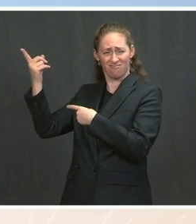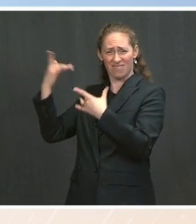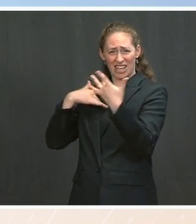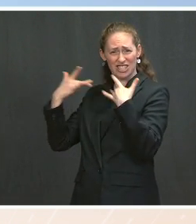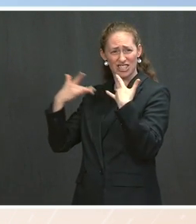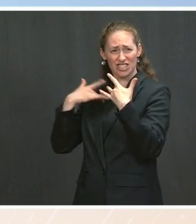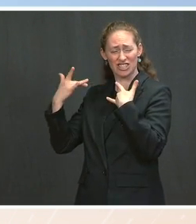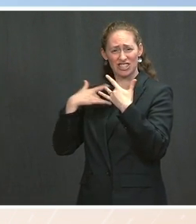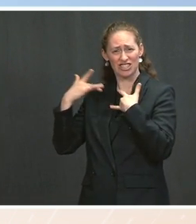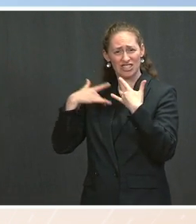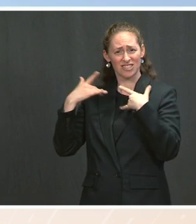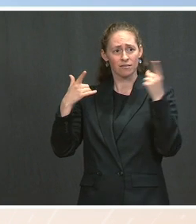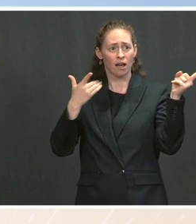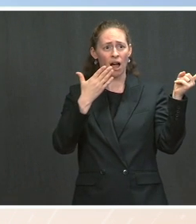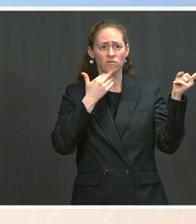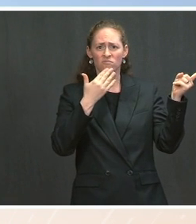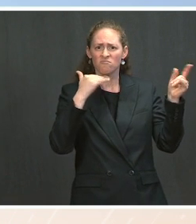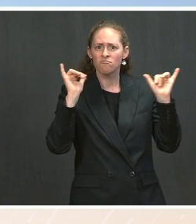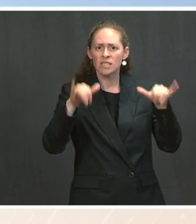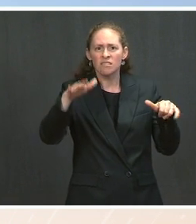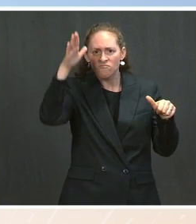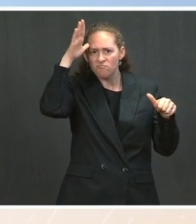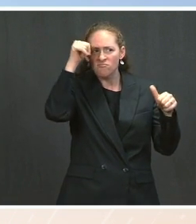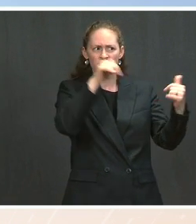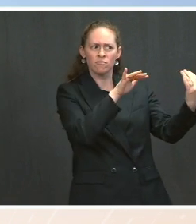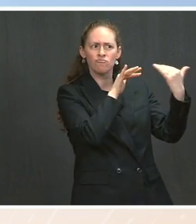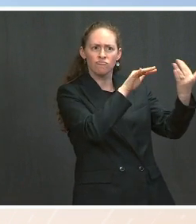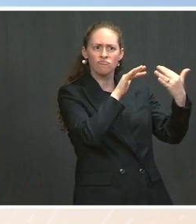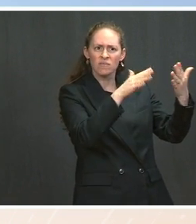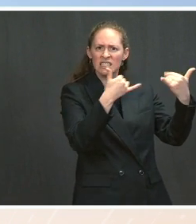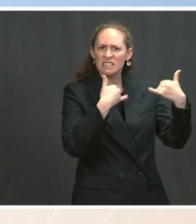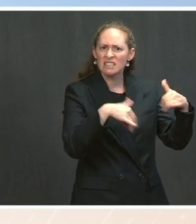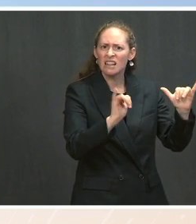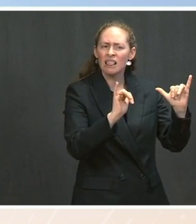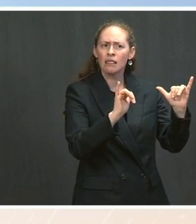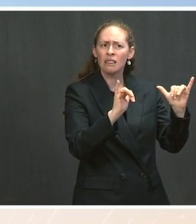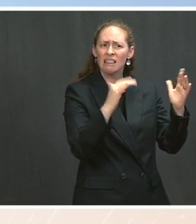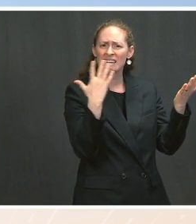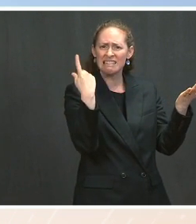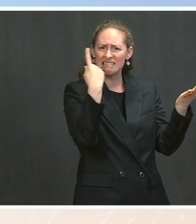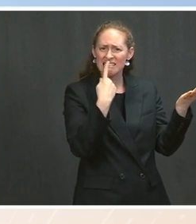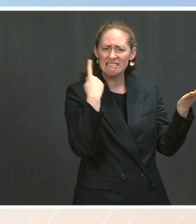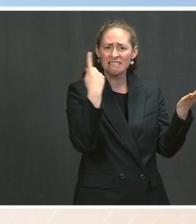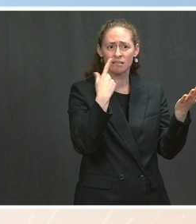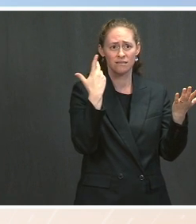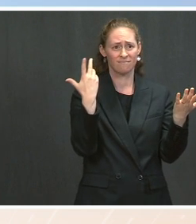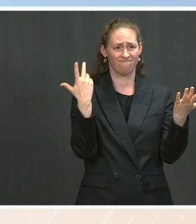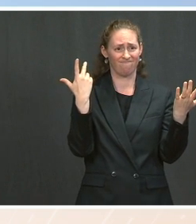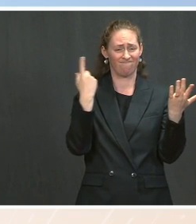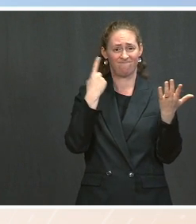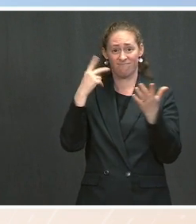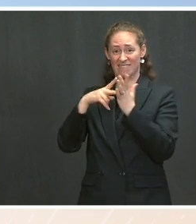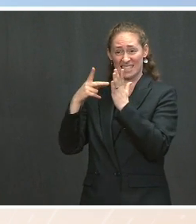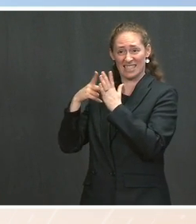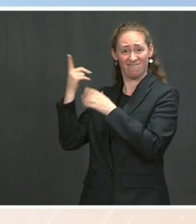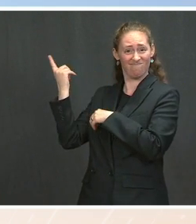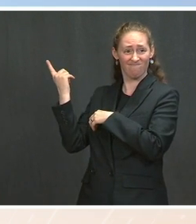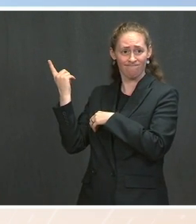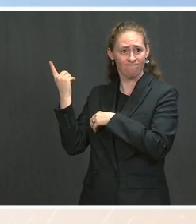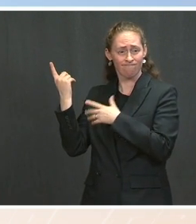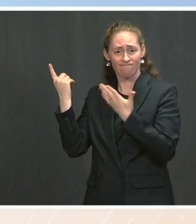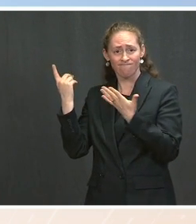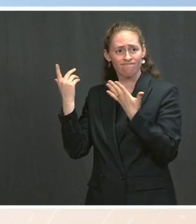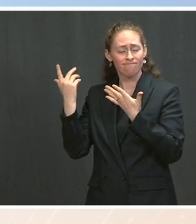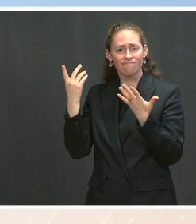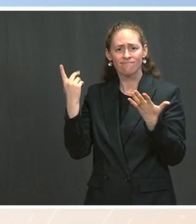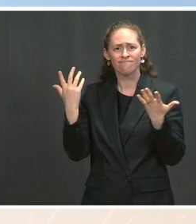the war will affect the president's own ability to continue to defend Israel's right to defend itself? I know that's a little circular,